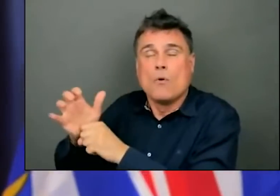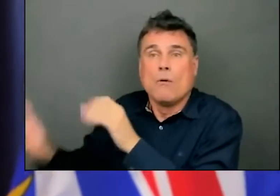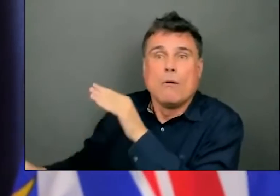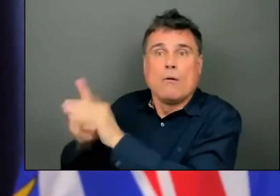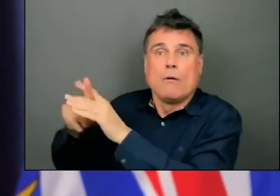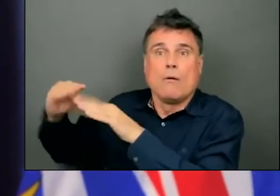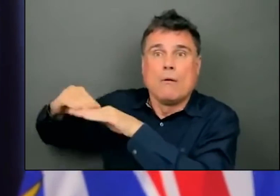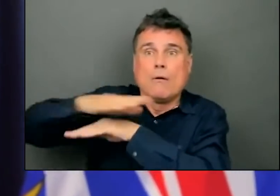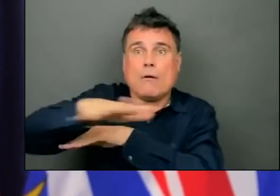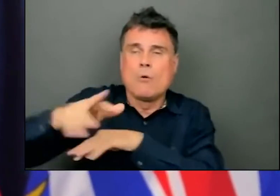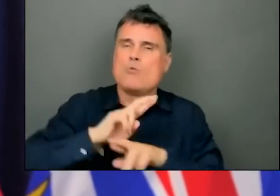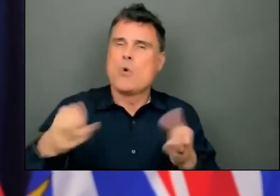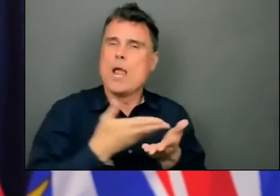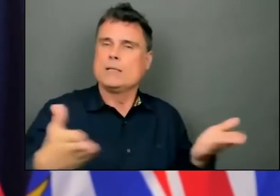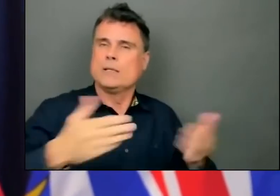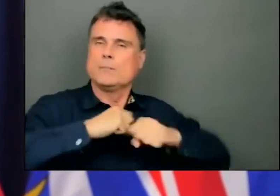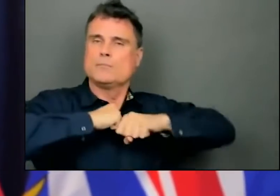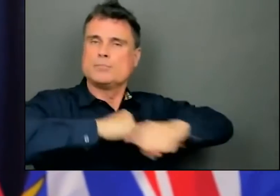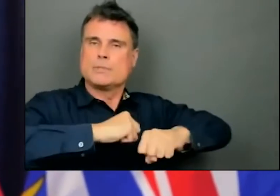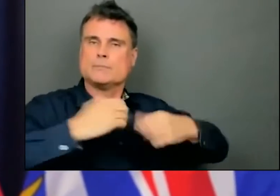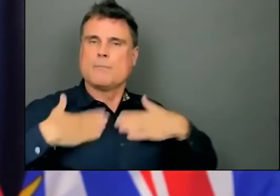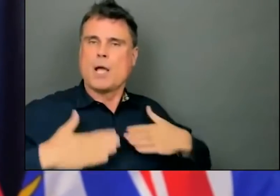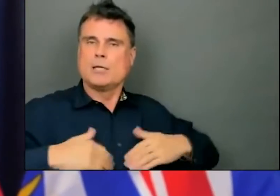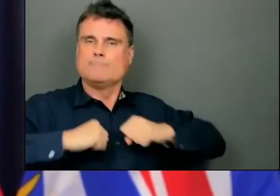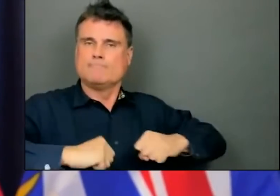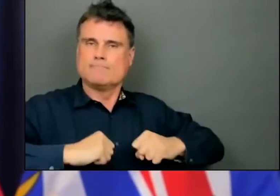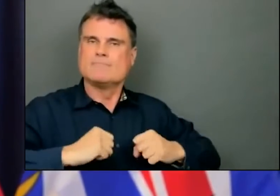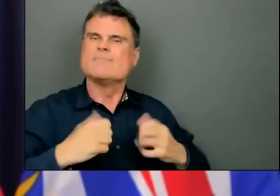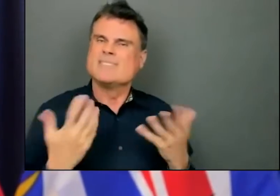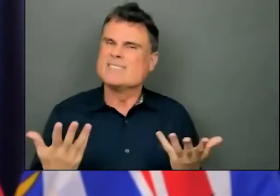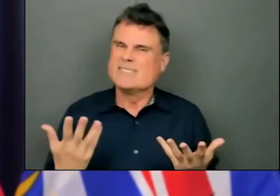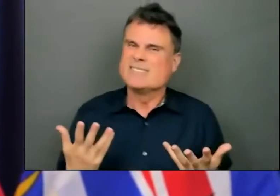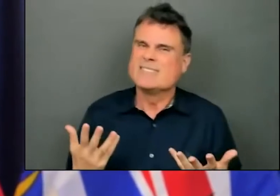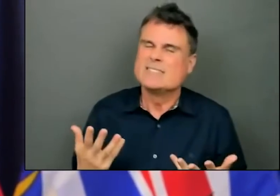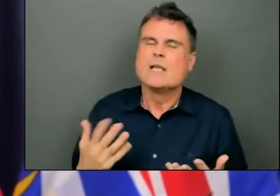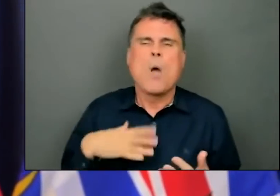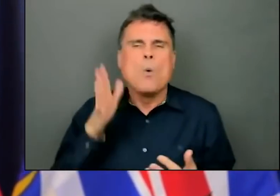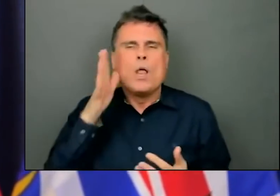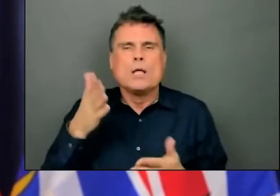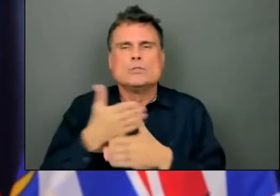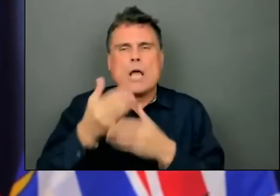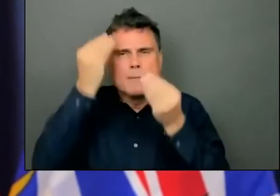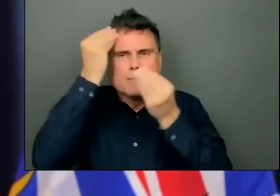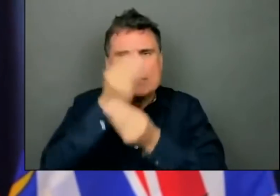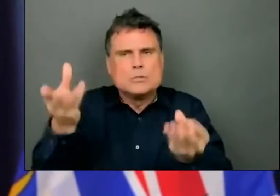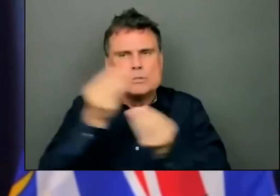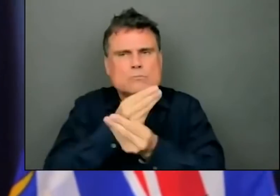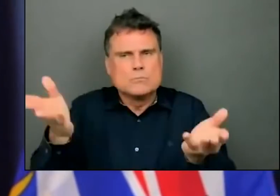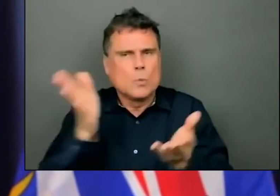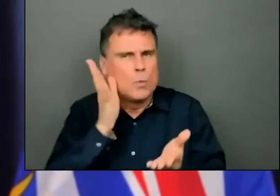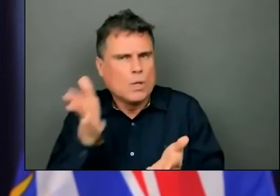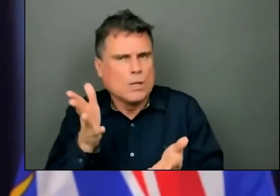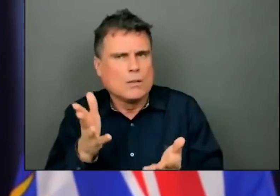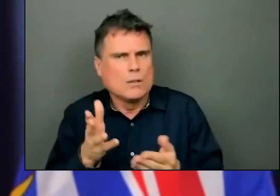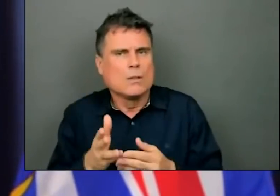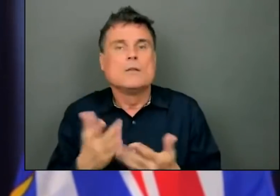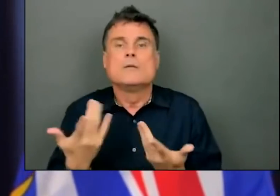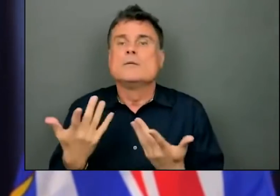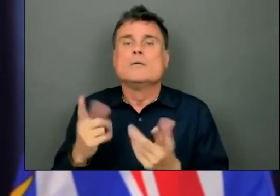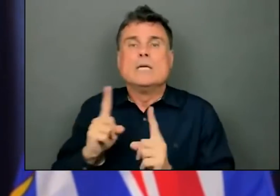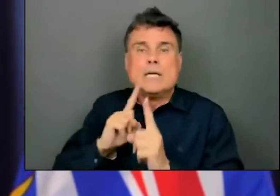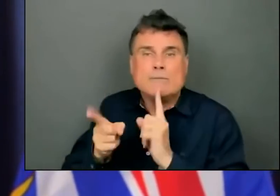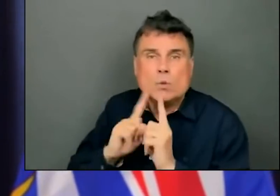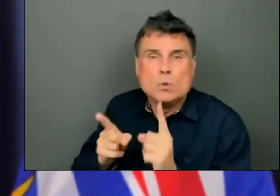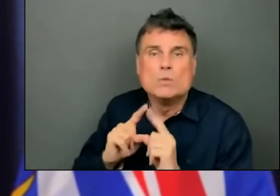I think, and we'll share this with you, Karen, which you may be interested in, with reporters. If you go from the age of